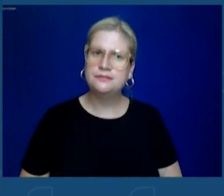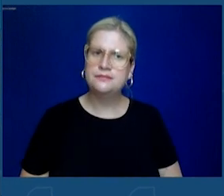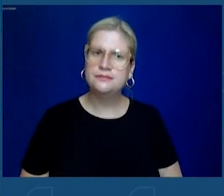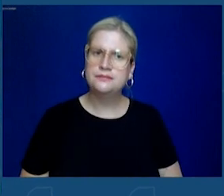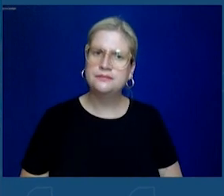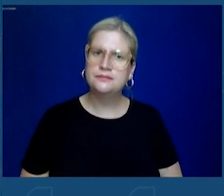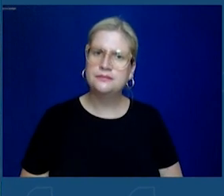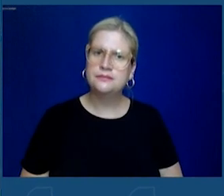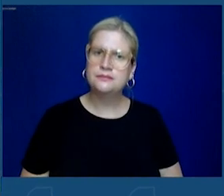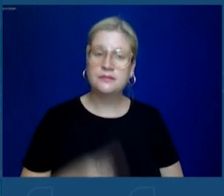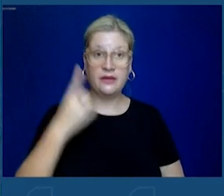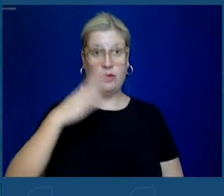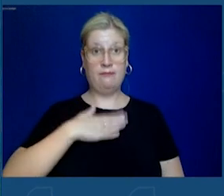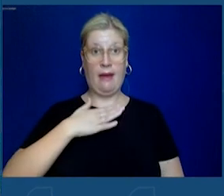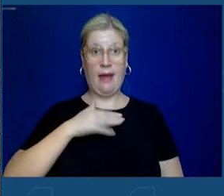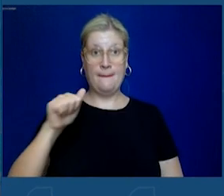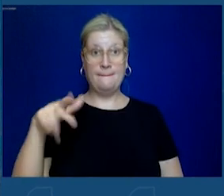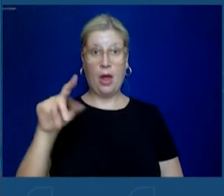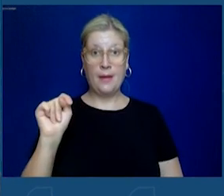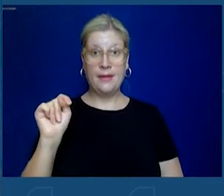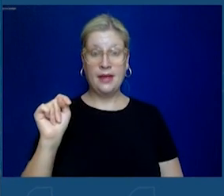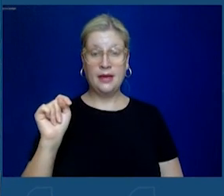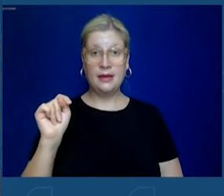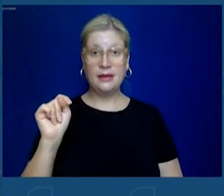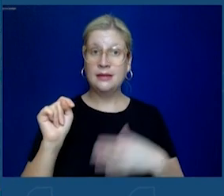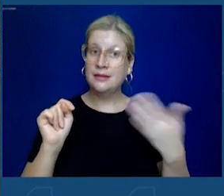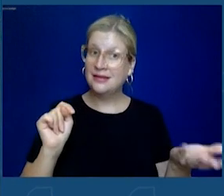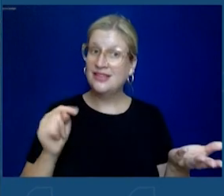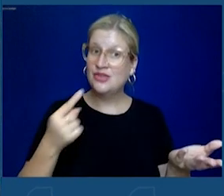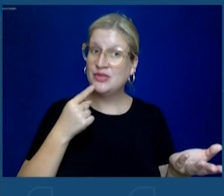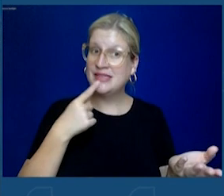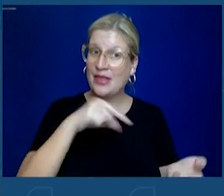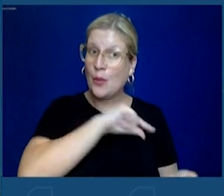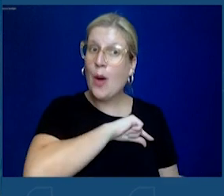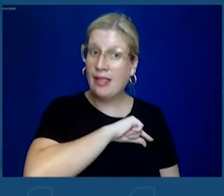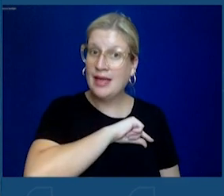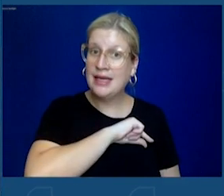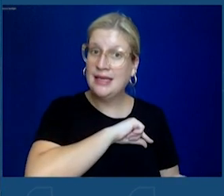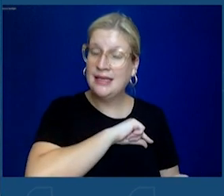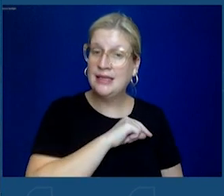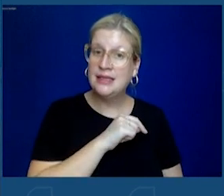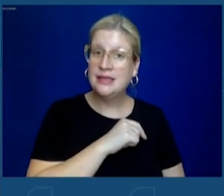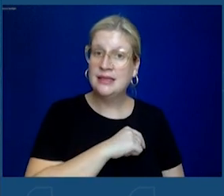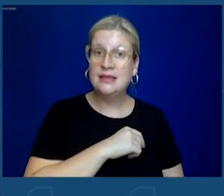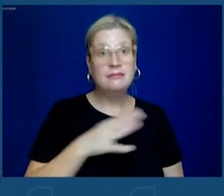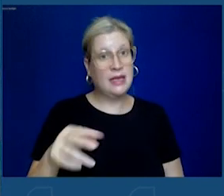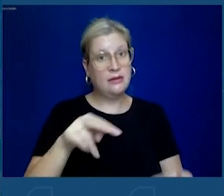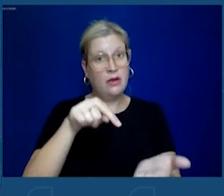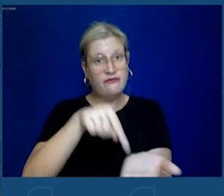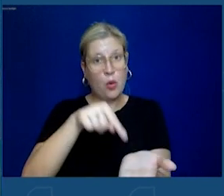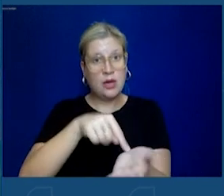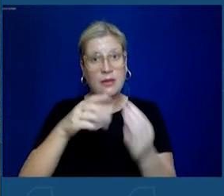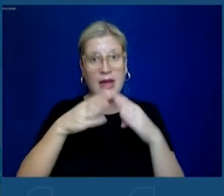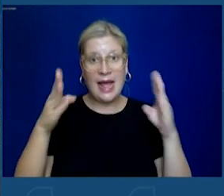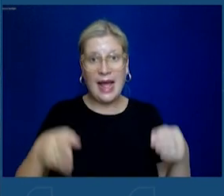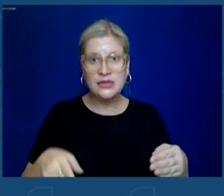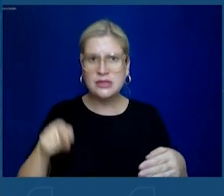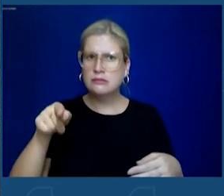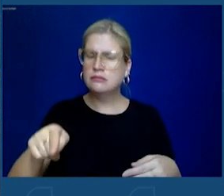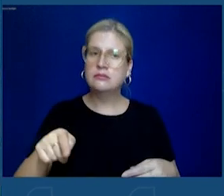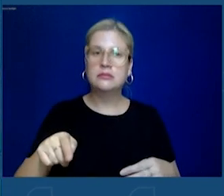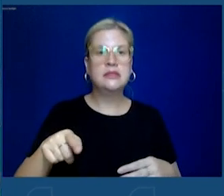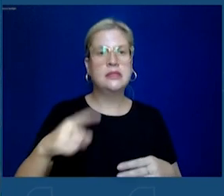my apartment, I'm glad you mentioned quality, because I was going to say that myself. We're talking about affordable housing, but this is really top of the line